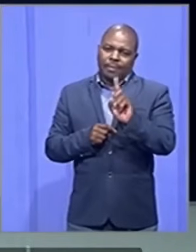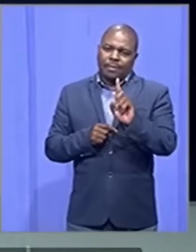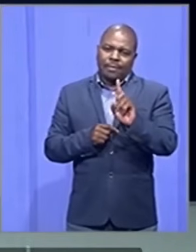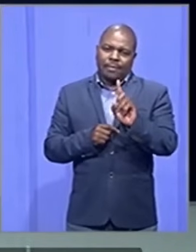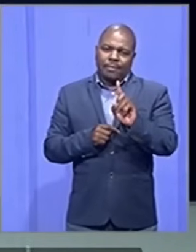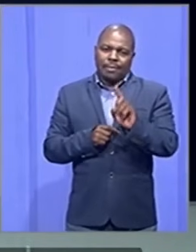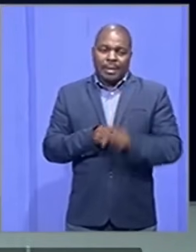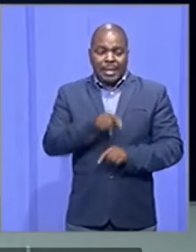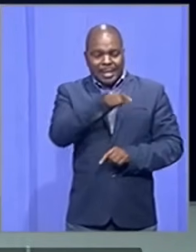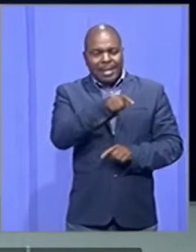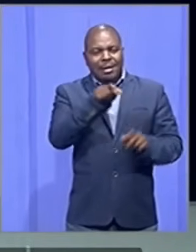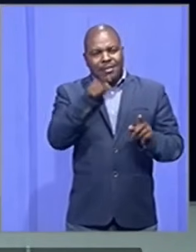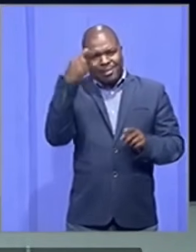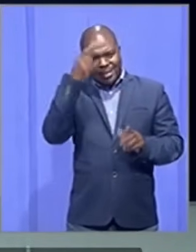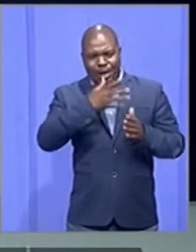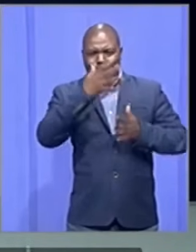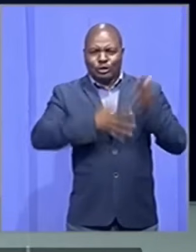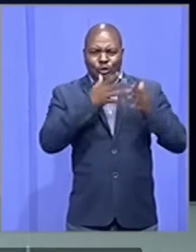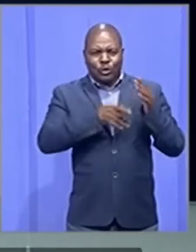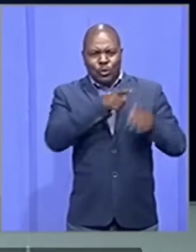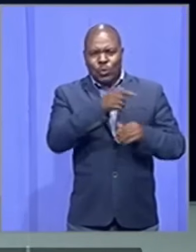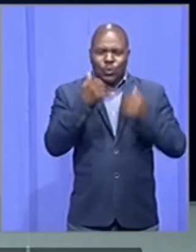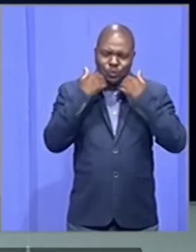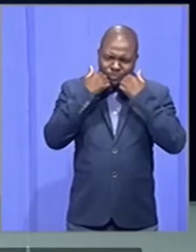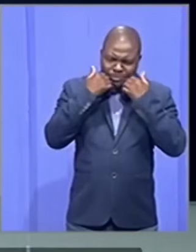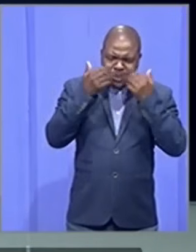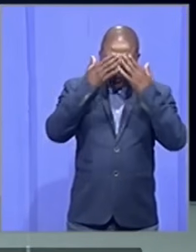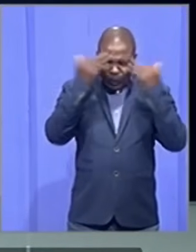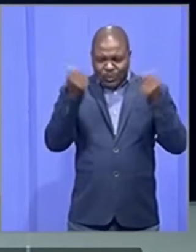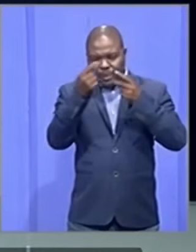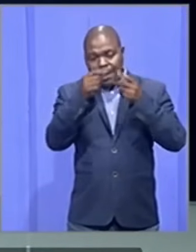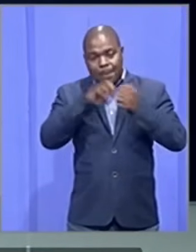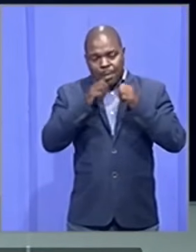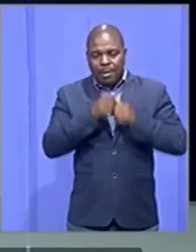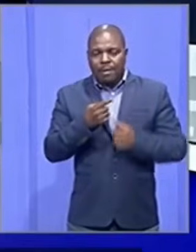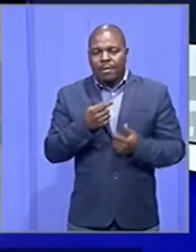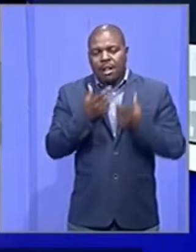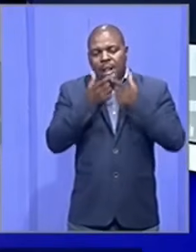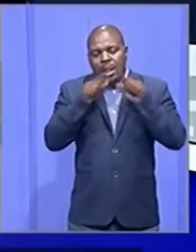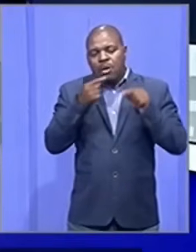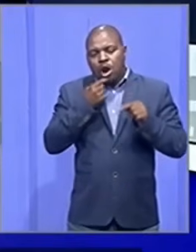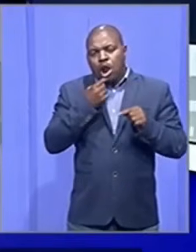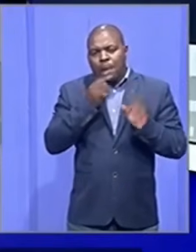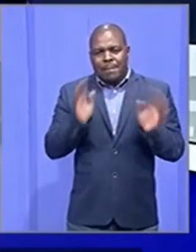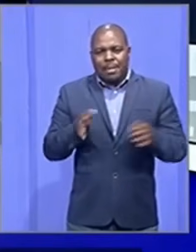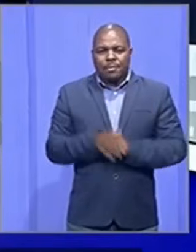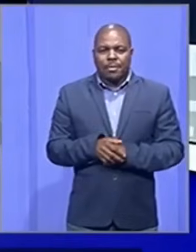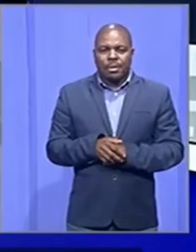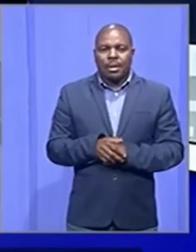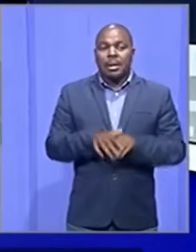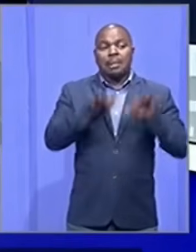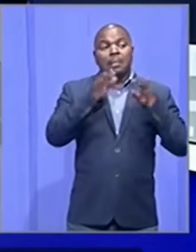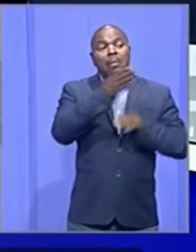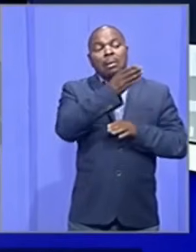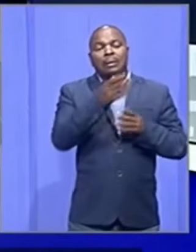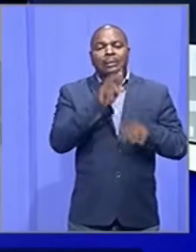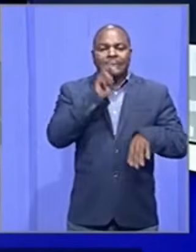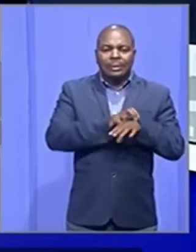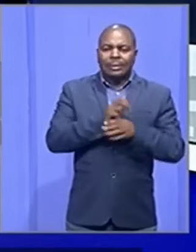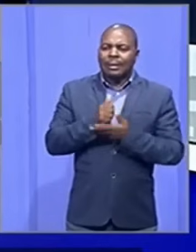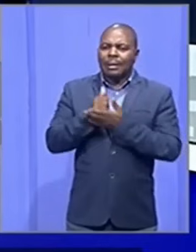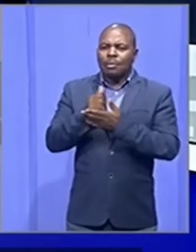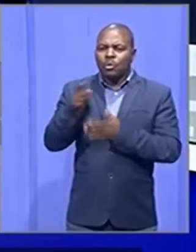motho a se joku ska nana hore ha tsebe ntho a batlang ho bua bothata fela ke puo jwale ka bokguswanyane fela batho ba hlokang thuso ha ba o fumane